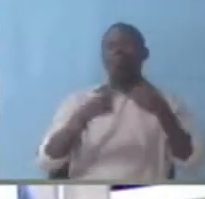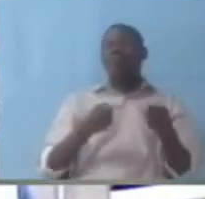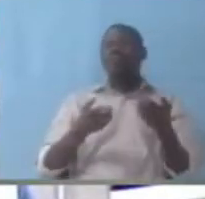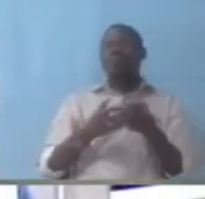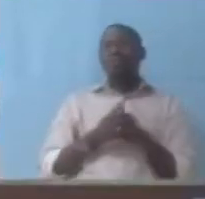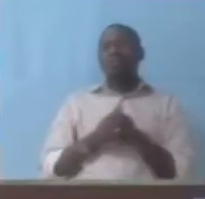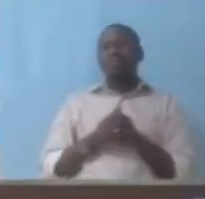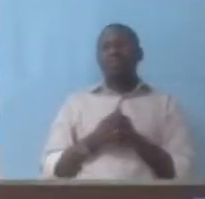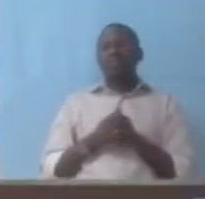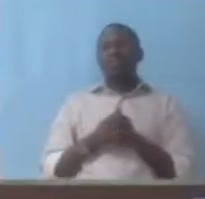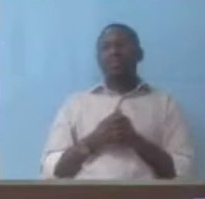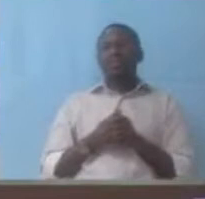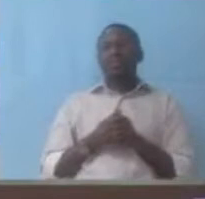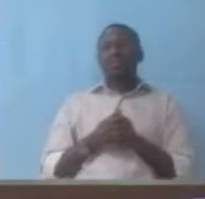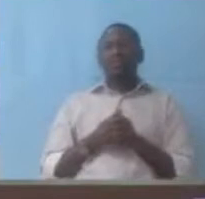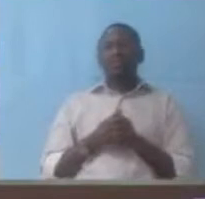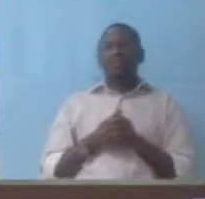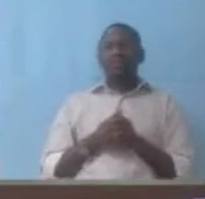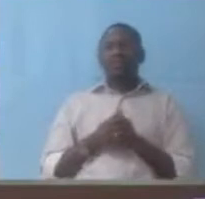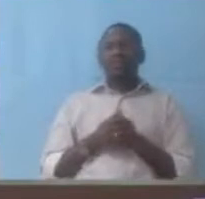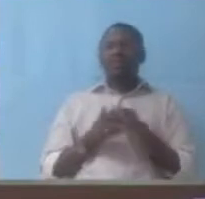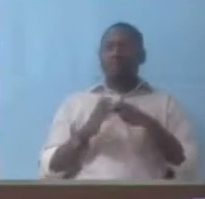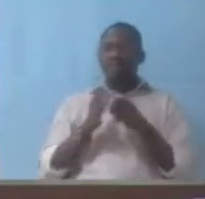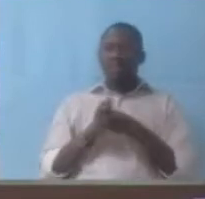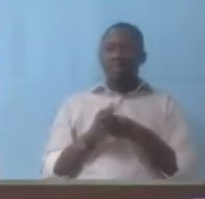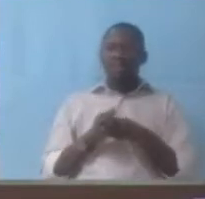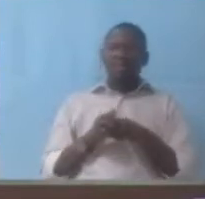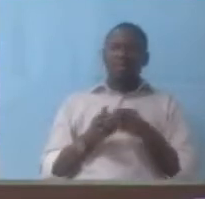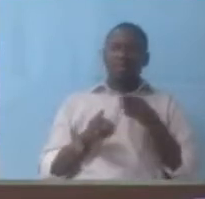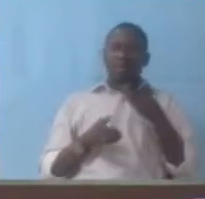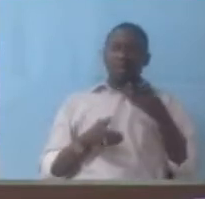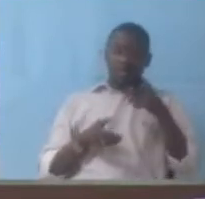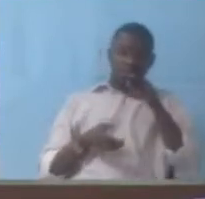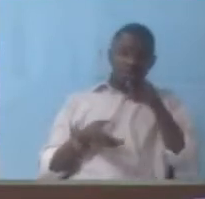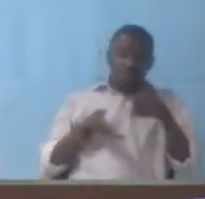decree set a scene, as you put it? No, the